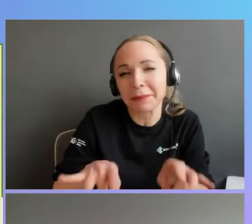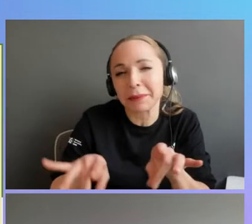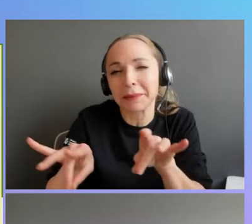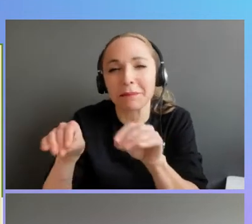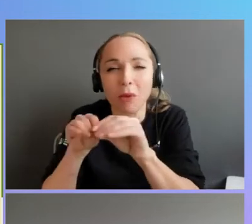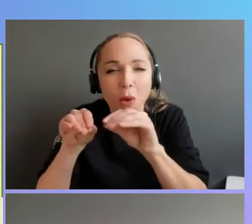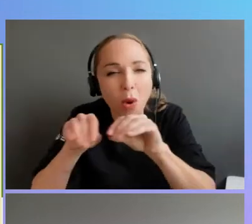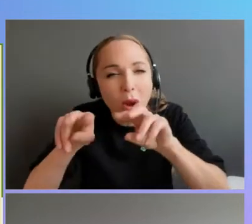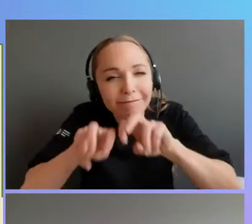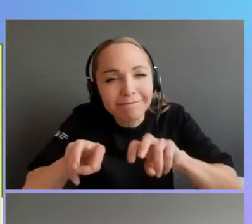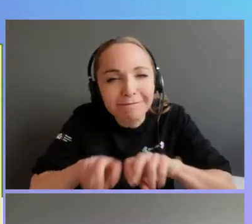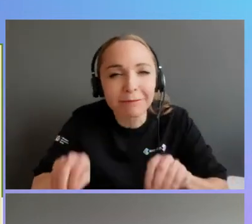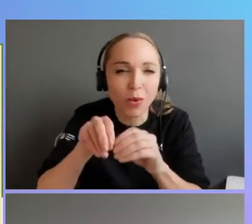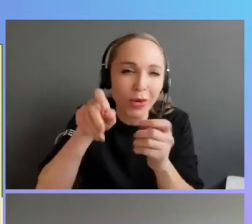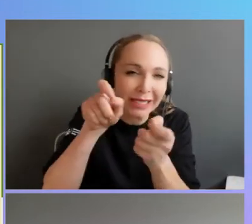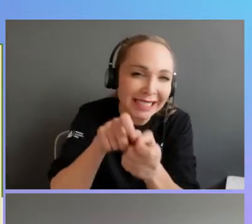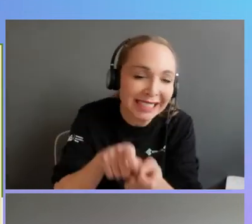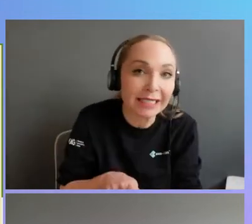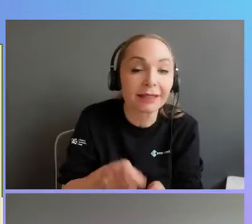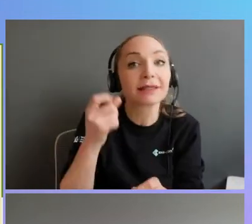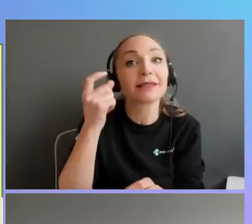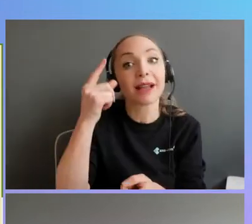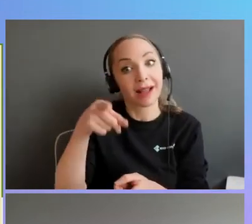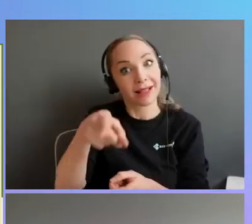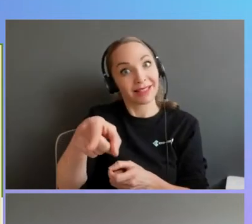during the component build-out.